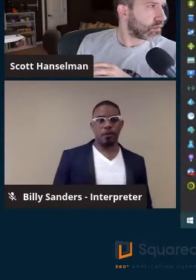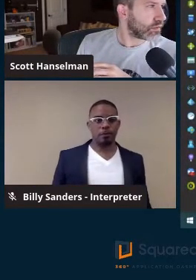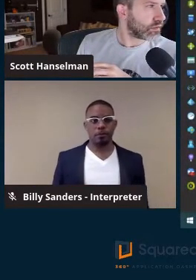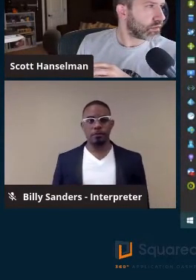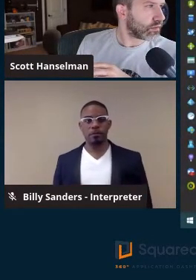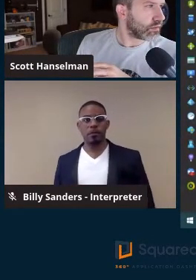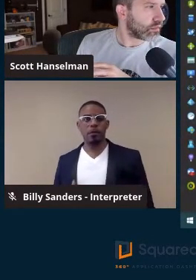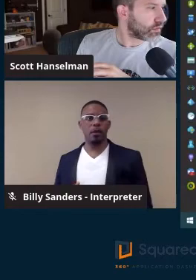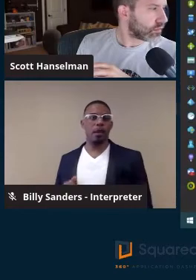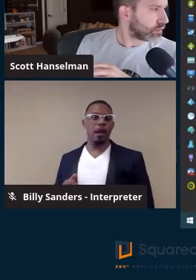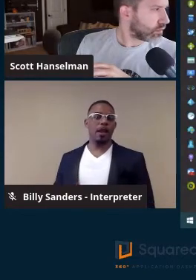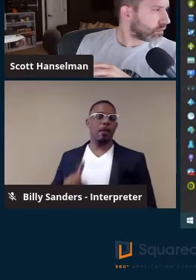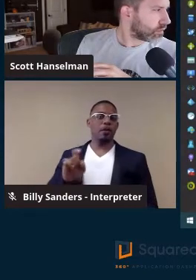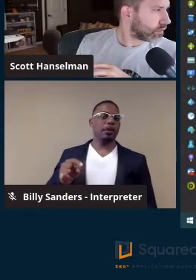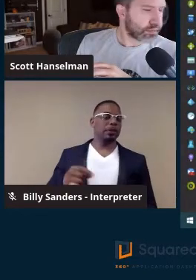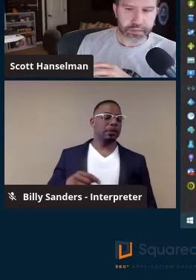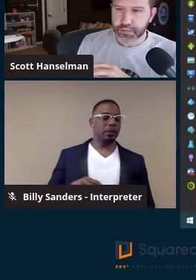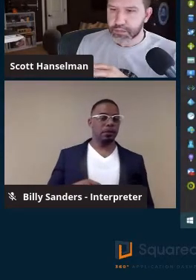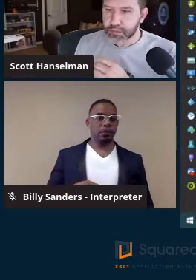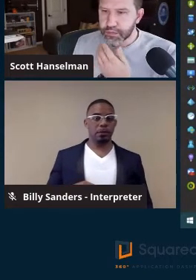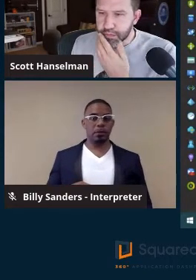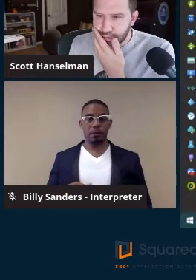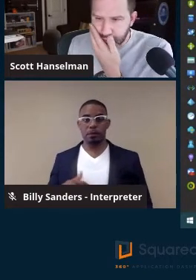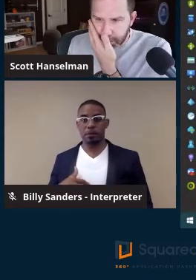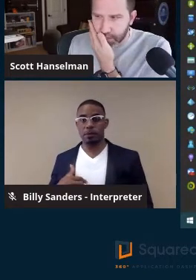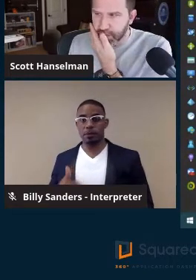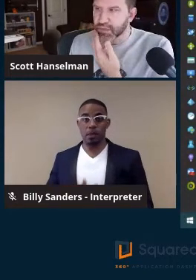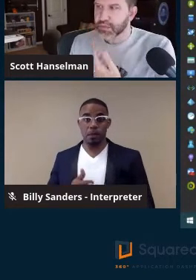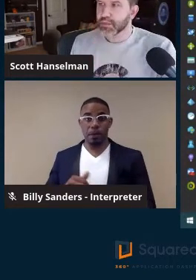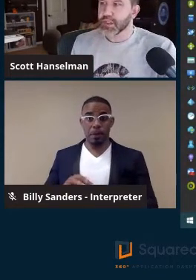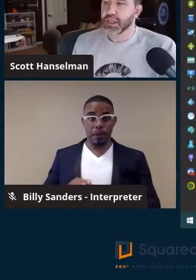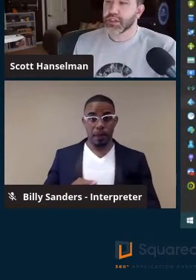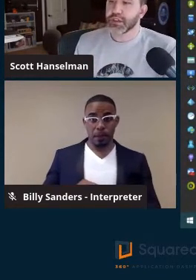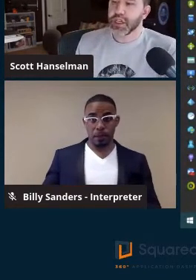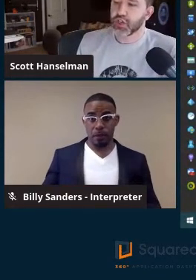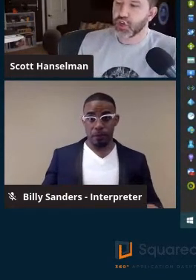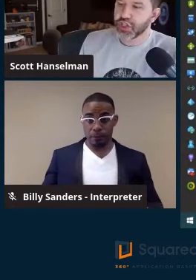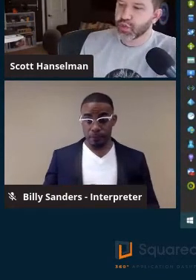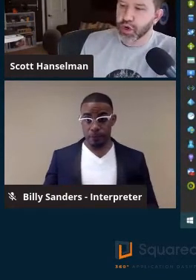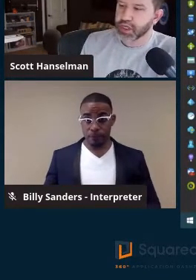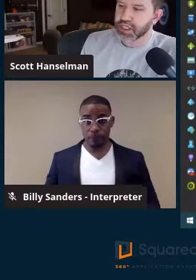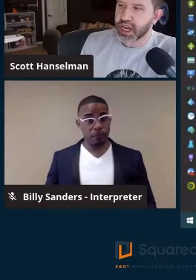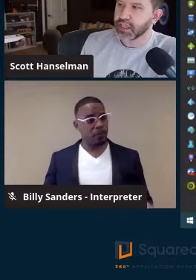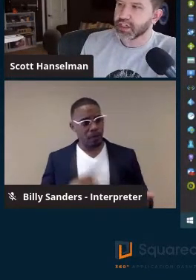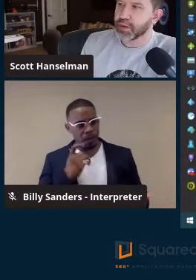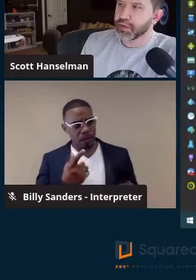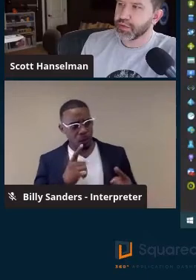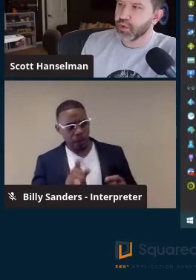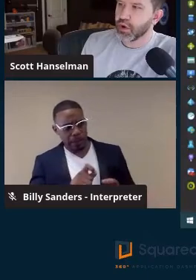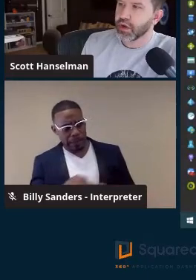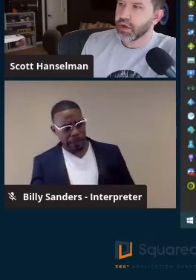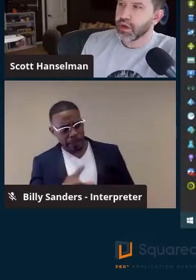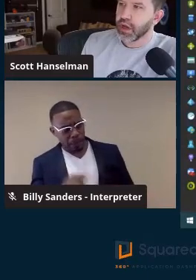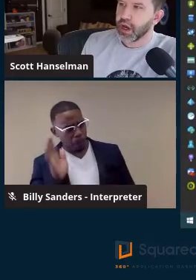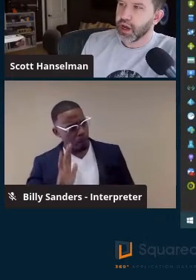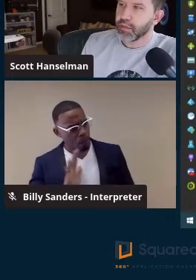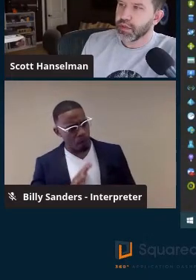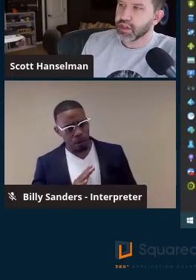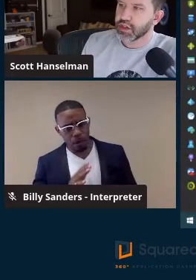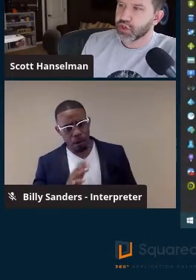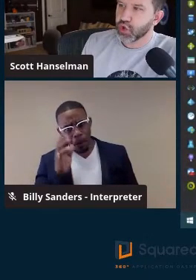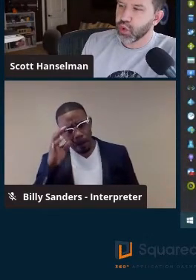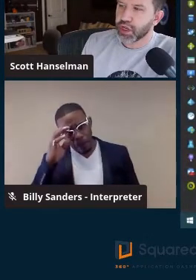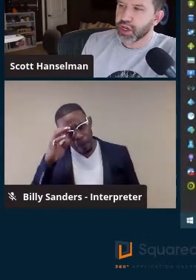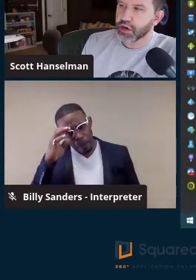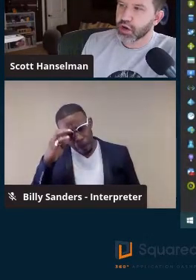the last question, right? How updating the content look like? Yes, it should just work exactly the same as before.